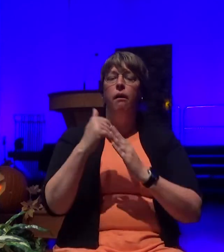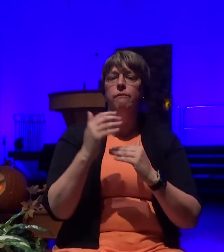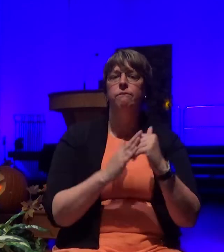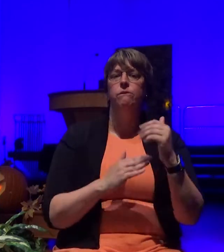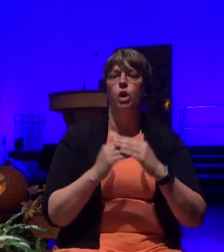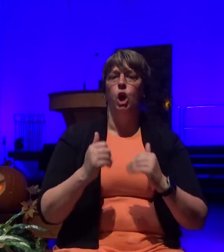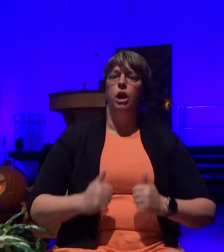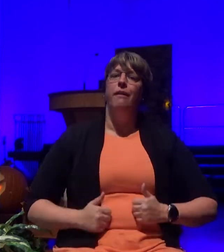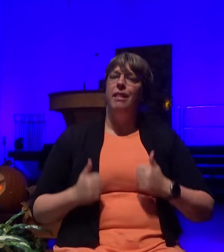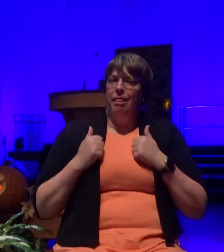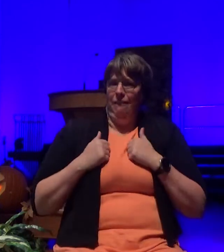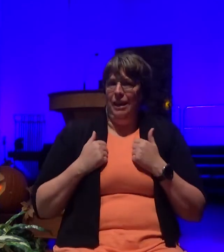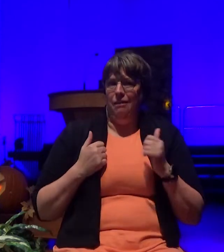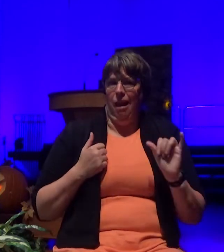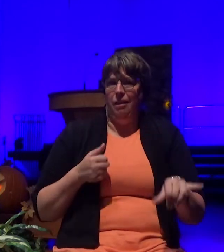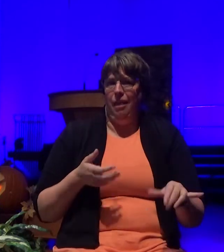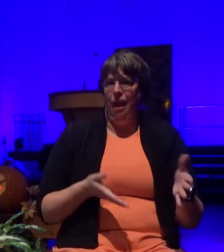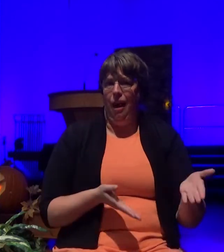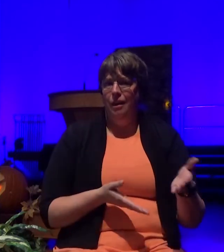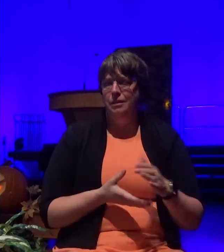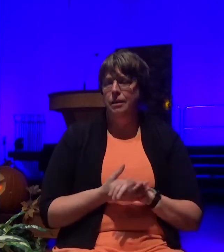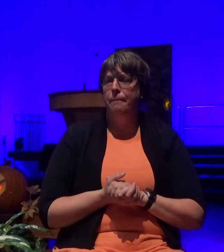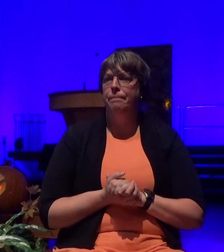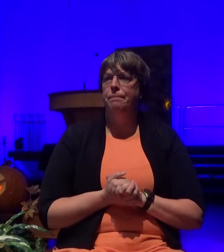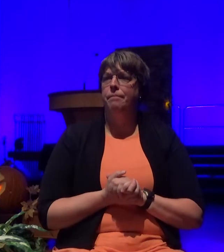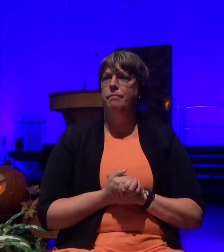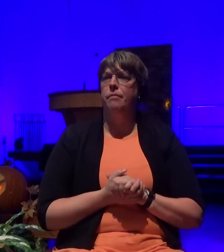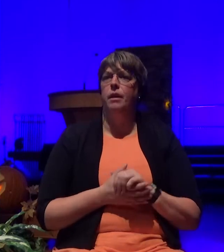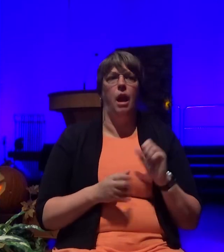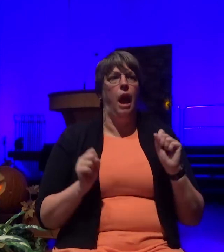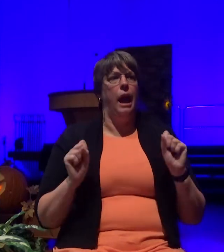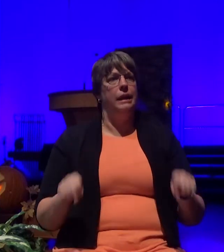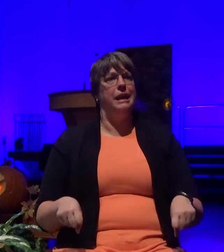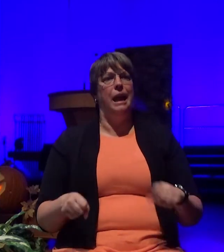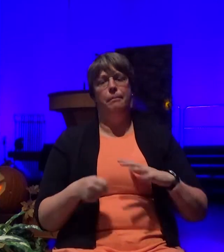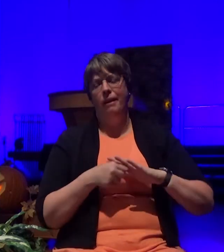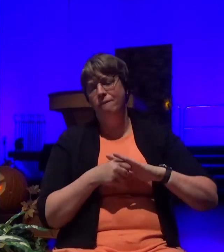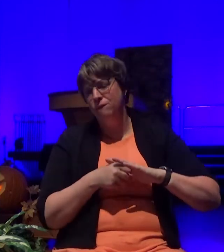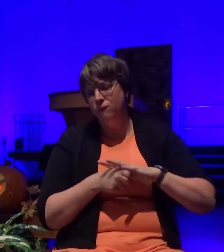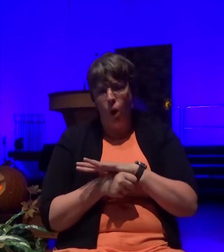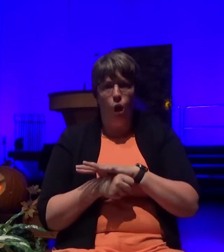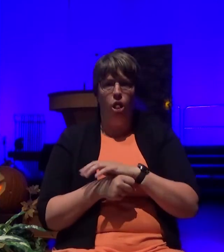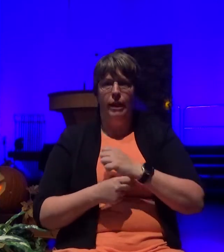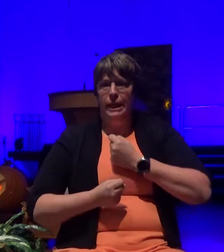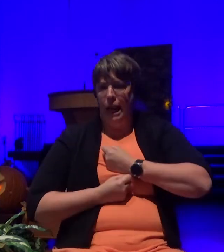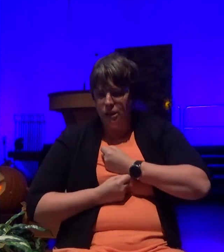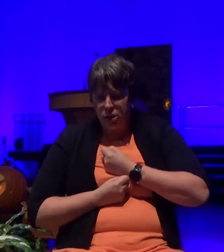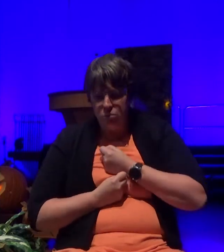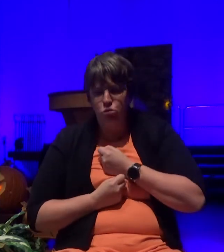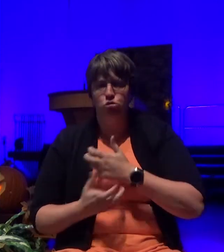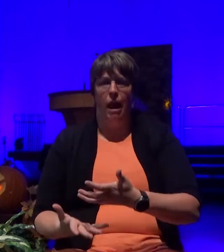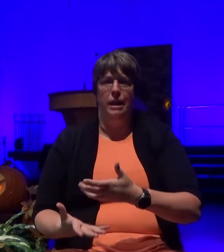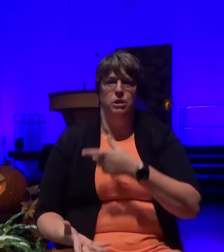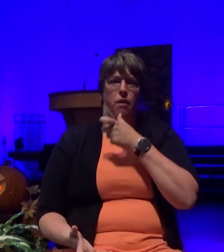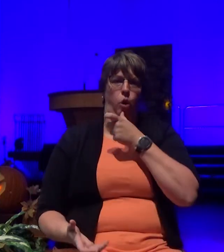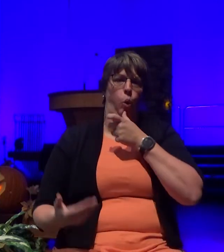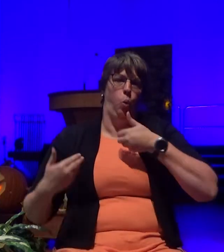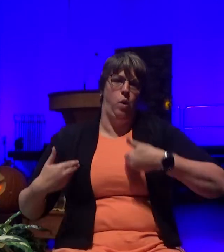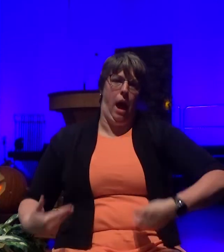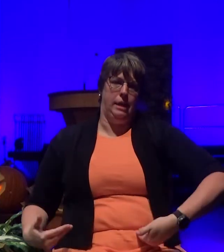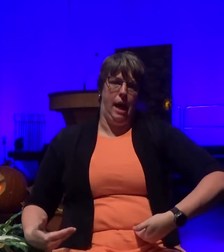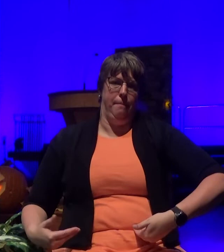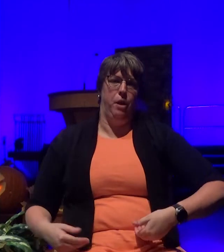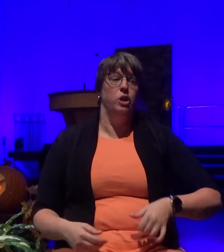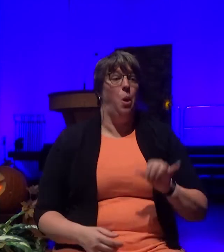And it allows me to be in full expression of who I am. And that's the challenge that we're posing this week in